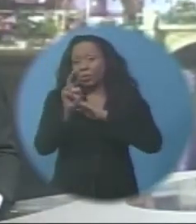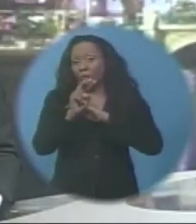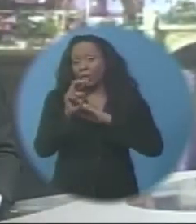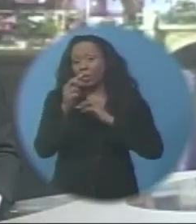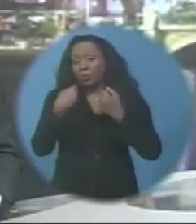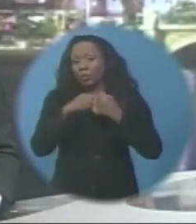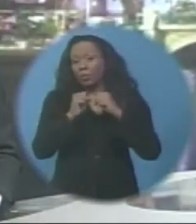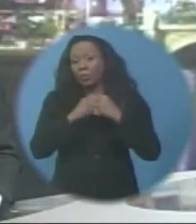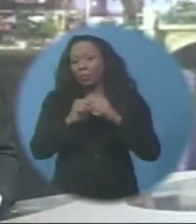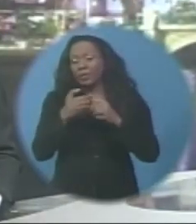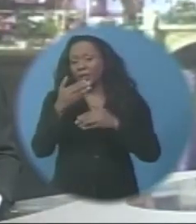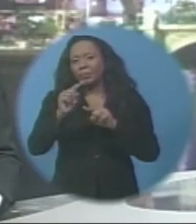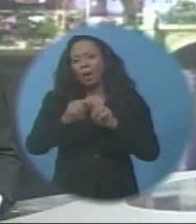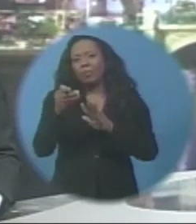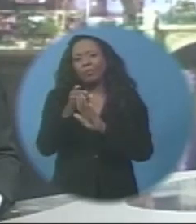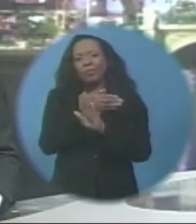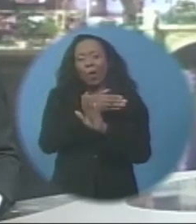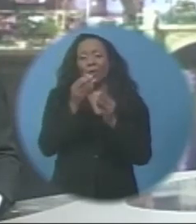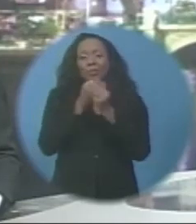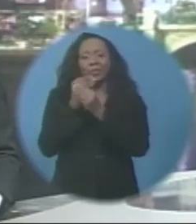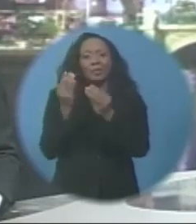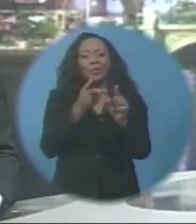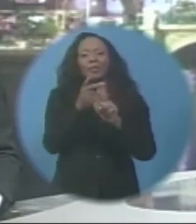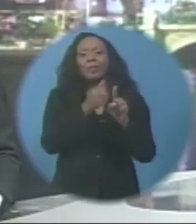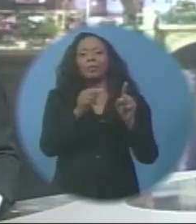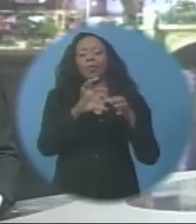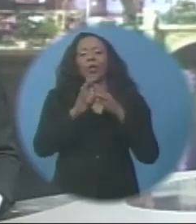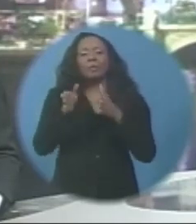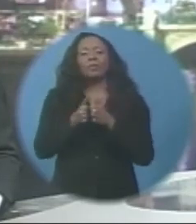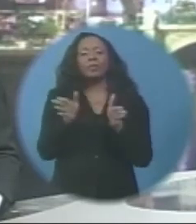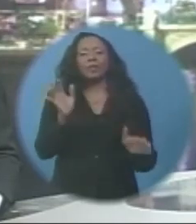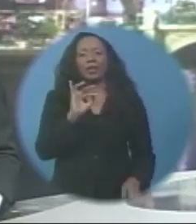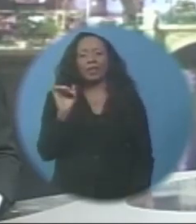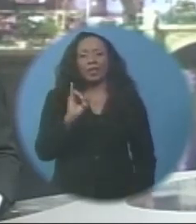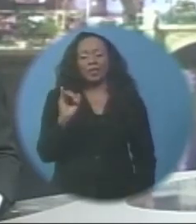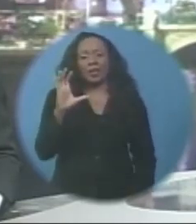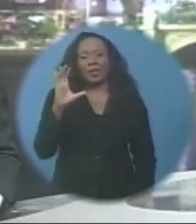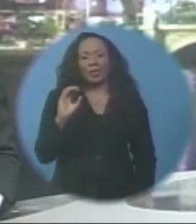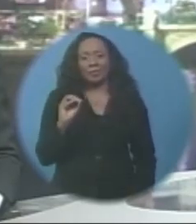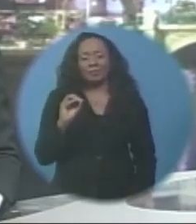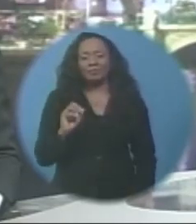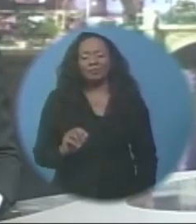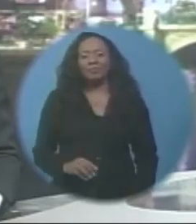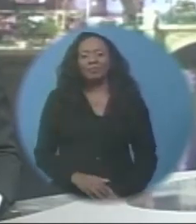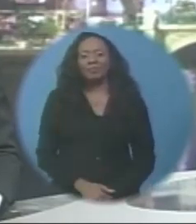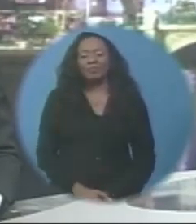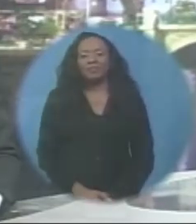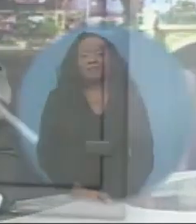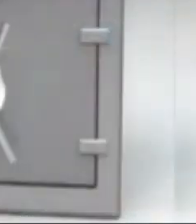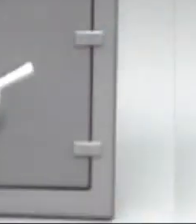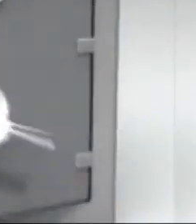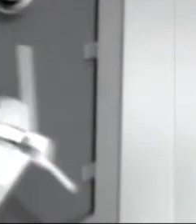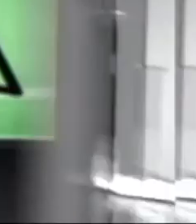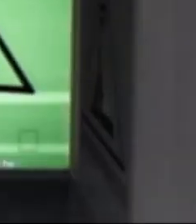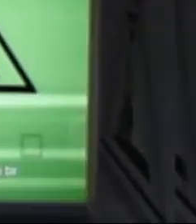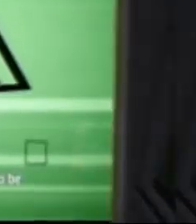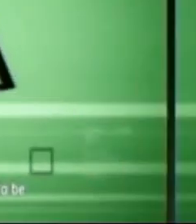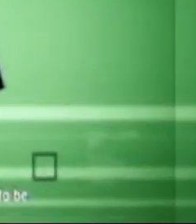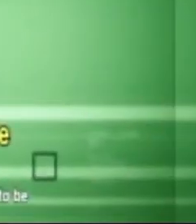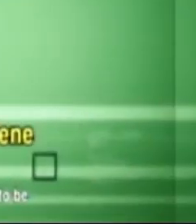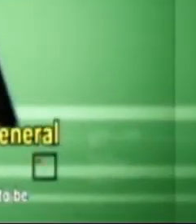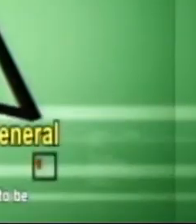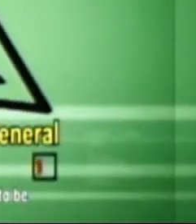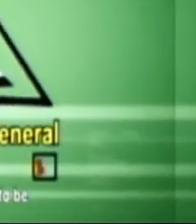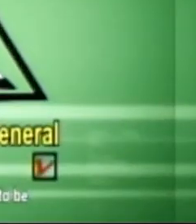Well, a glimpse into the world of sports is just ahead with Mark Seal, but first, here's a tip from Cooperators General Insurance. This tip of the day is brought to you